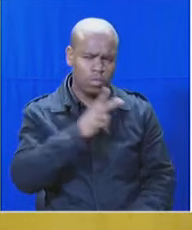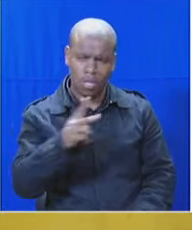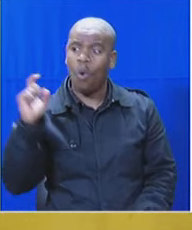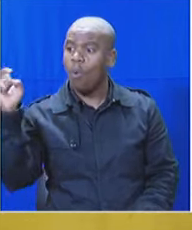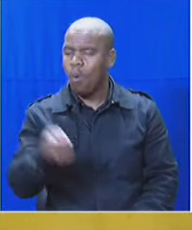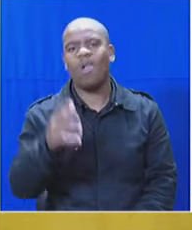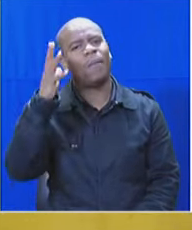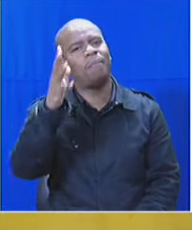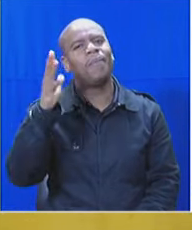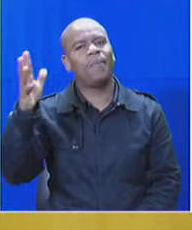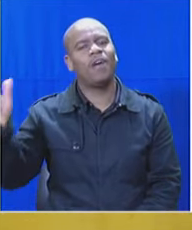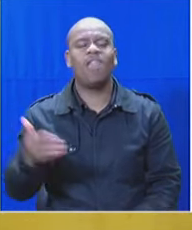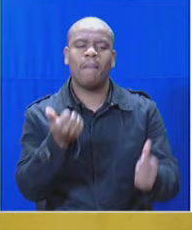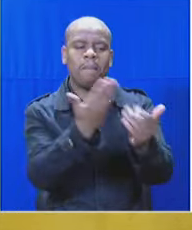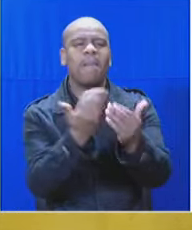baneziphakamiso abazenzayo bonke.